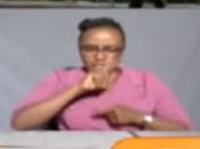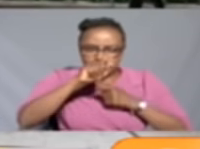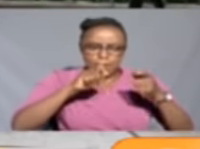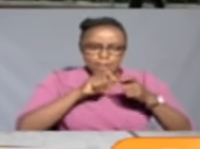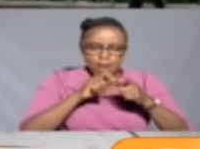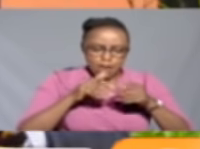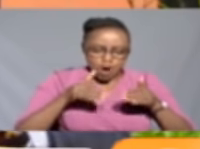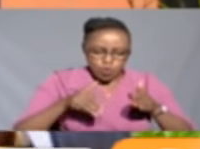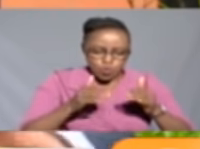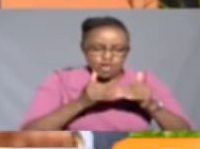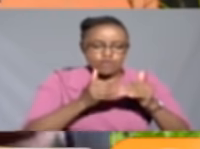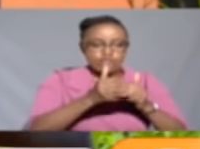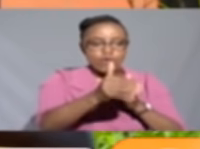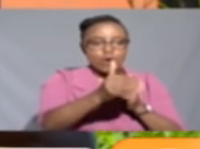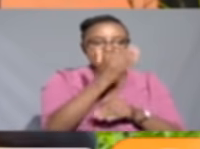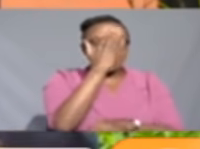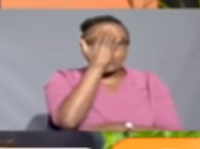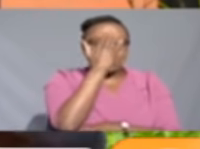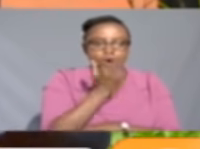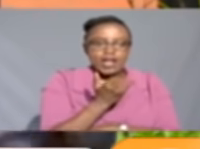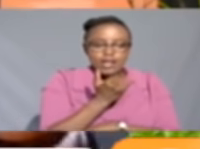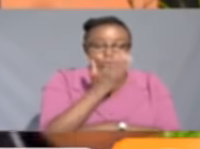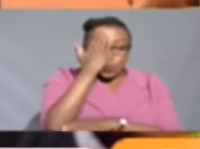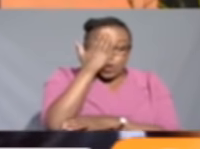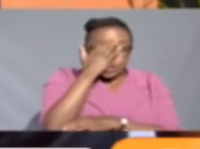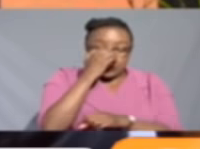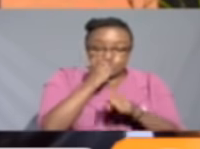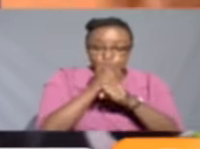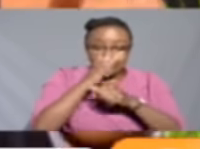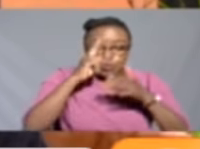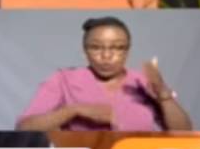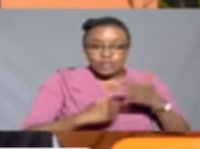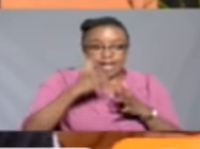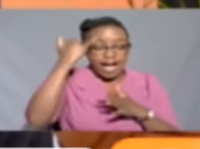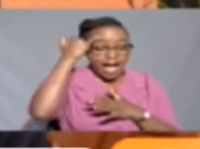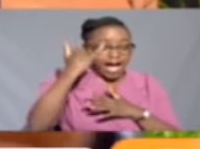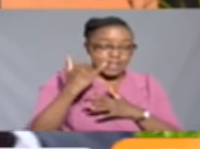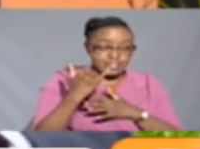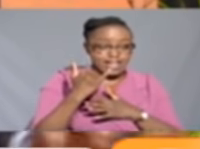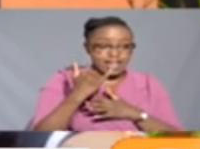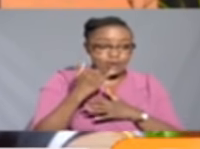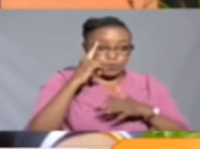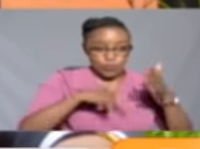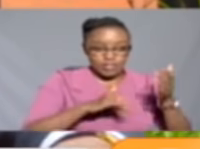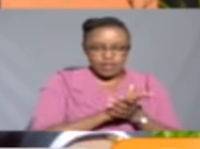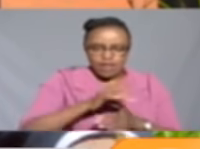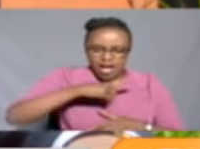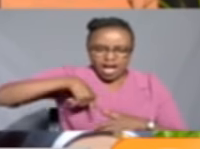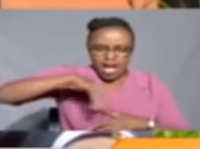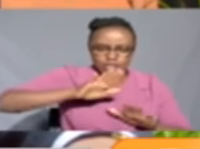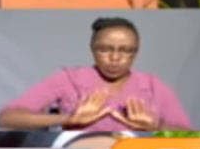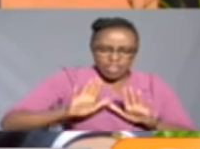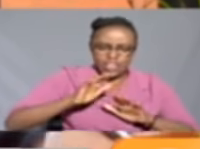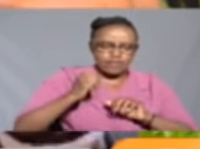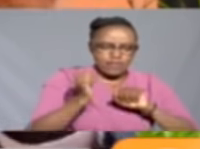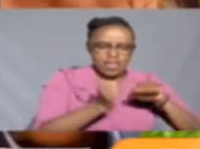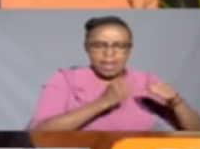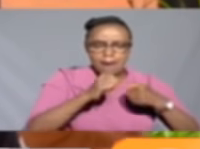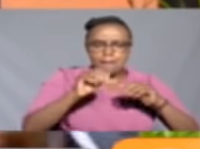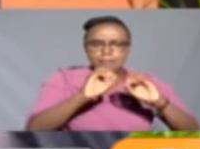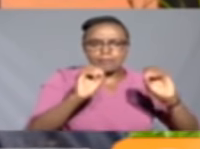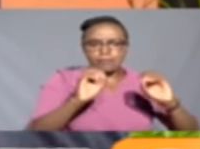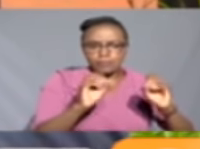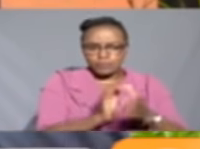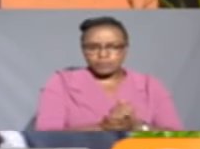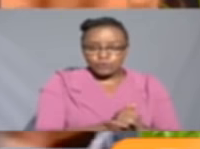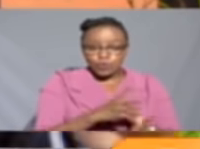a way forward so that we would have known what to do. The idea was originally we were not going to leave the park. We were not